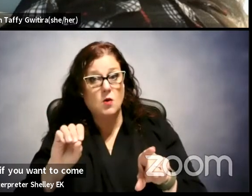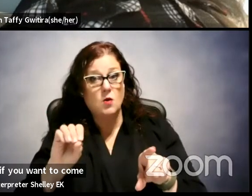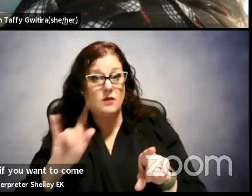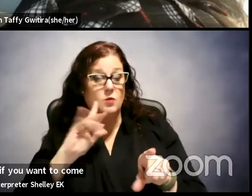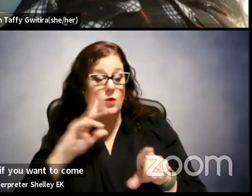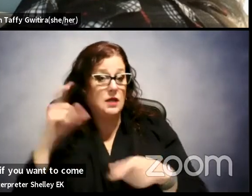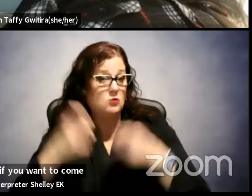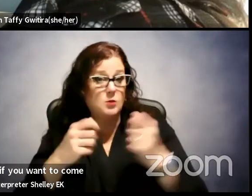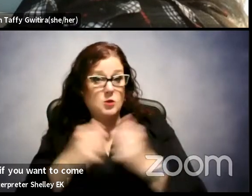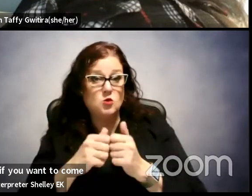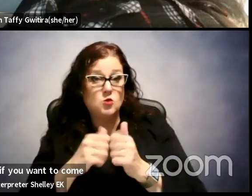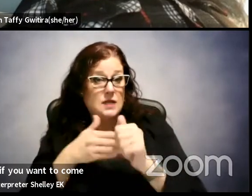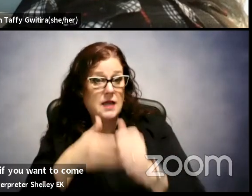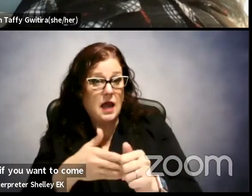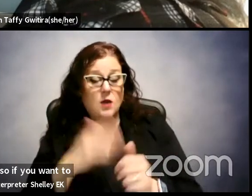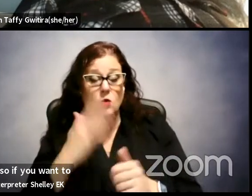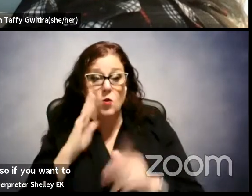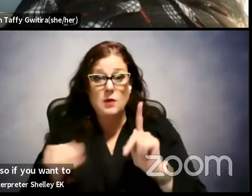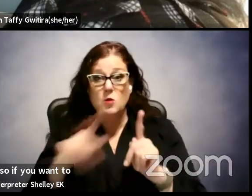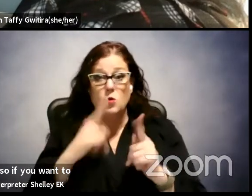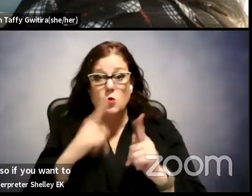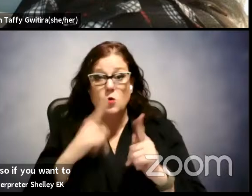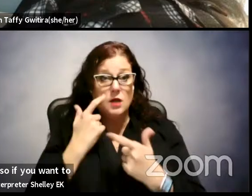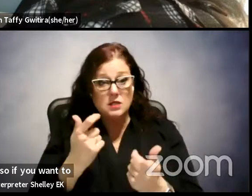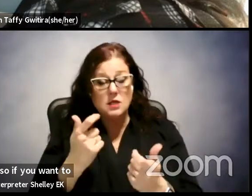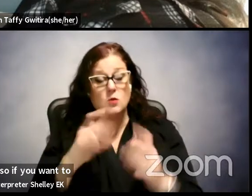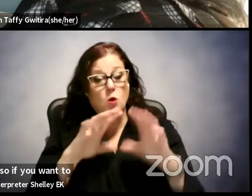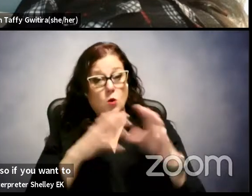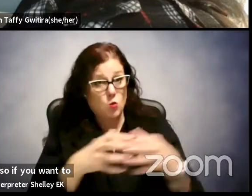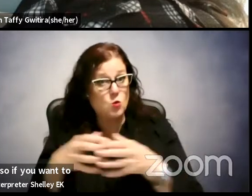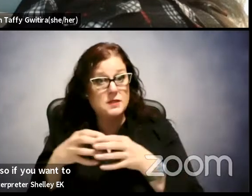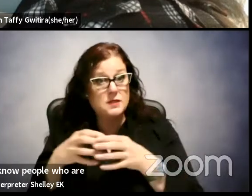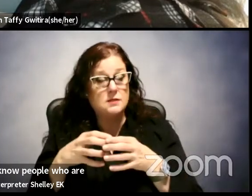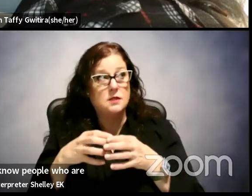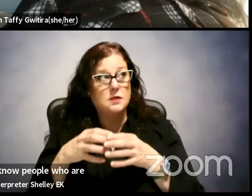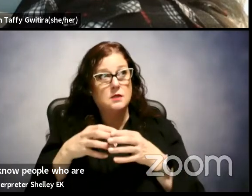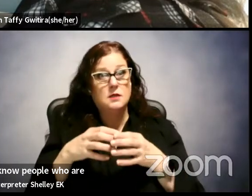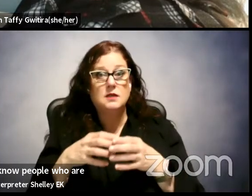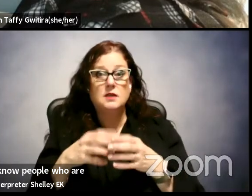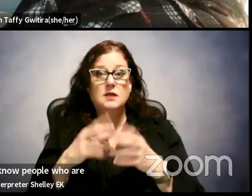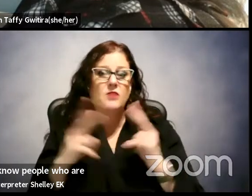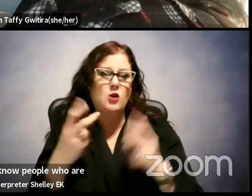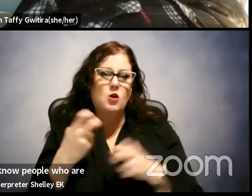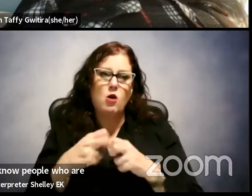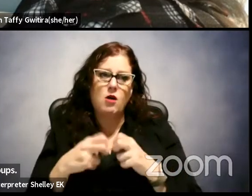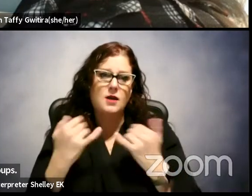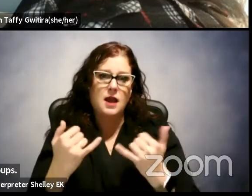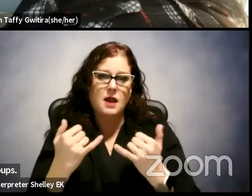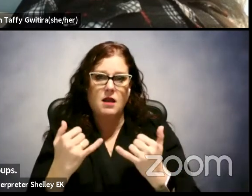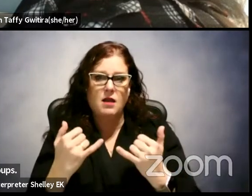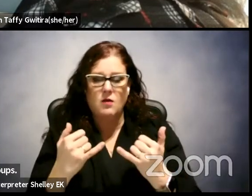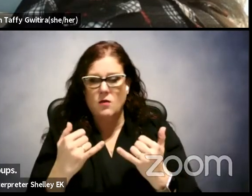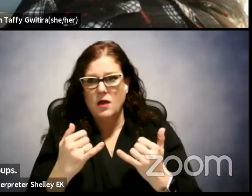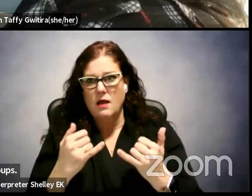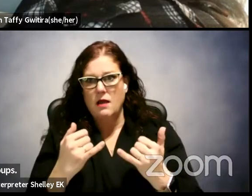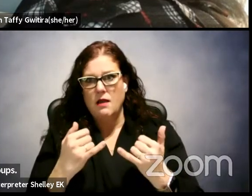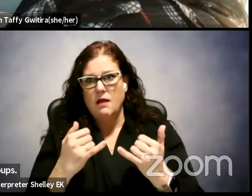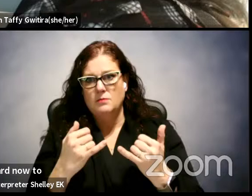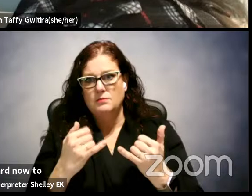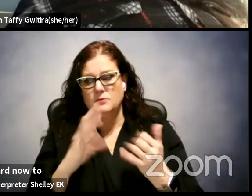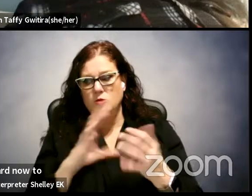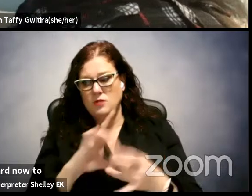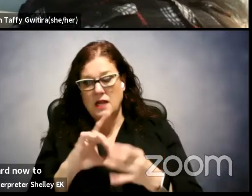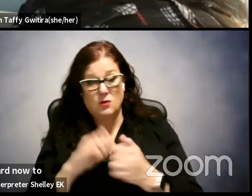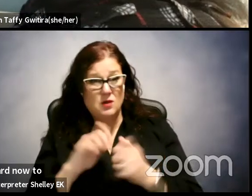to the guide, or people who are interested, or groups, like I said, it is really hard now to connect with